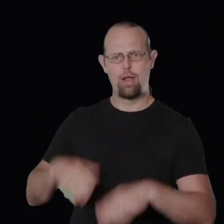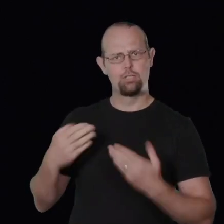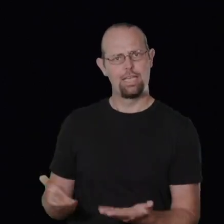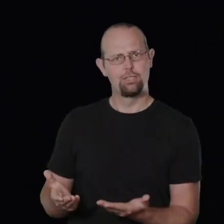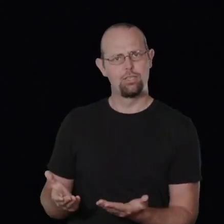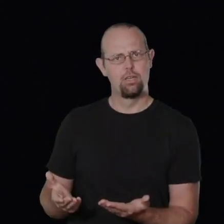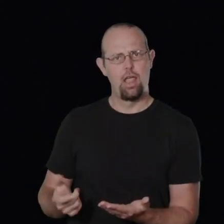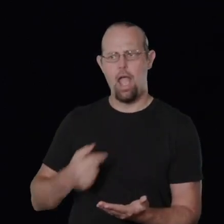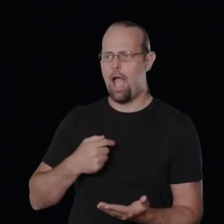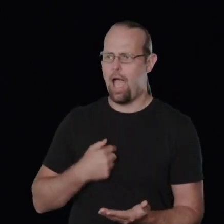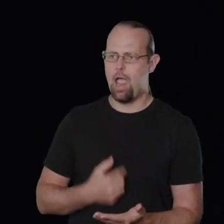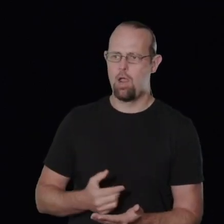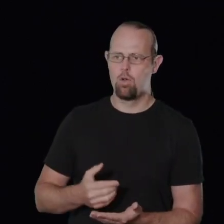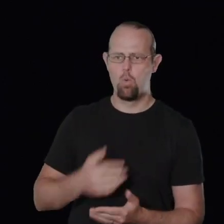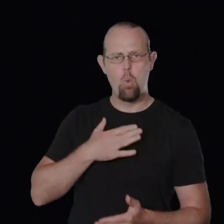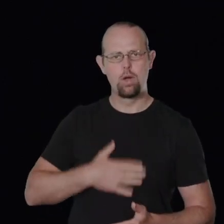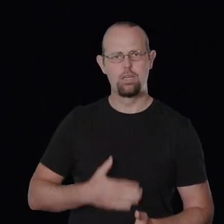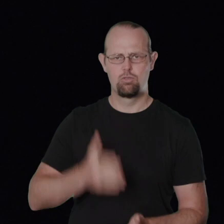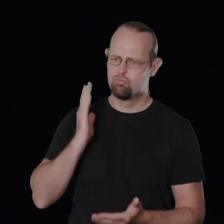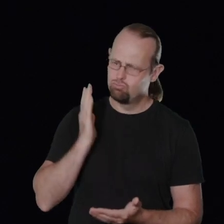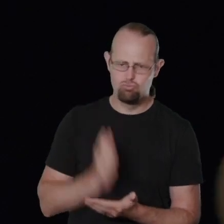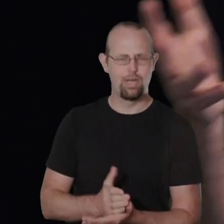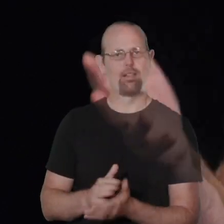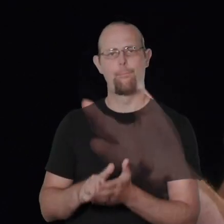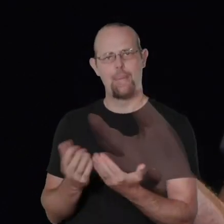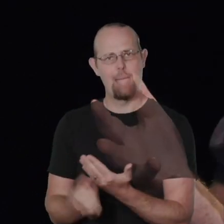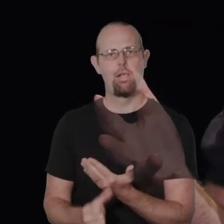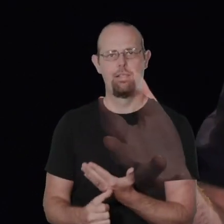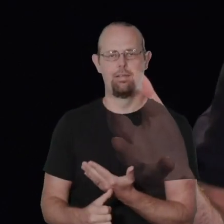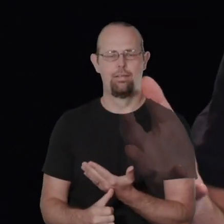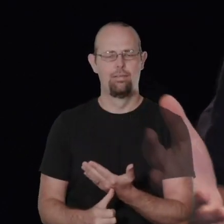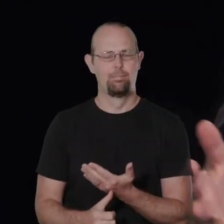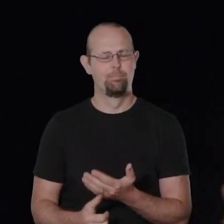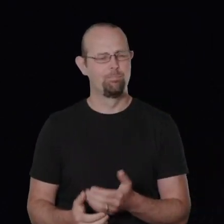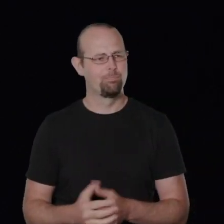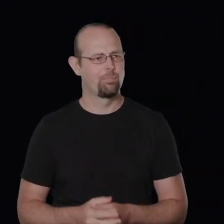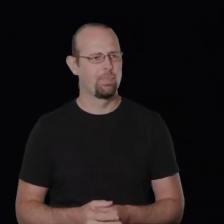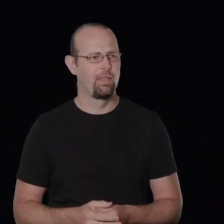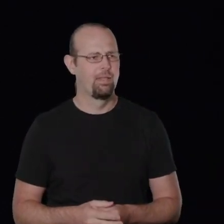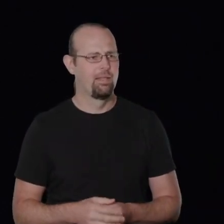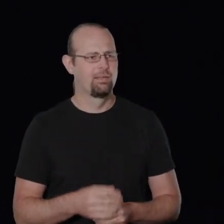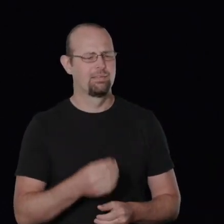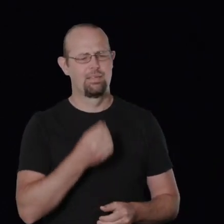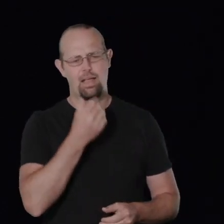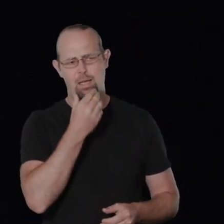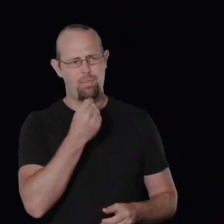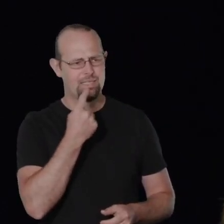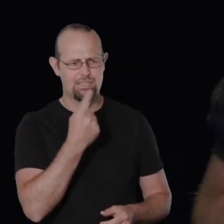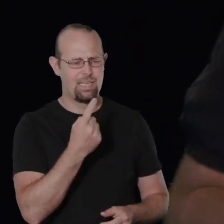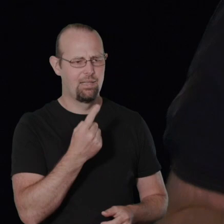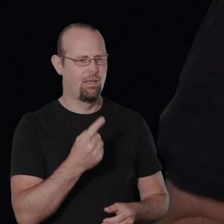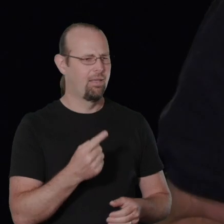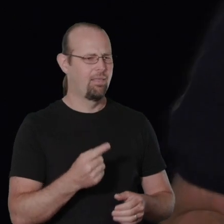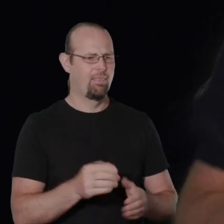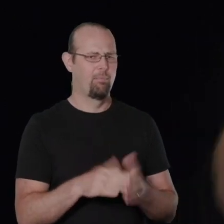fide, holy Bible." He said, "Let me explain. The Bible was not written